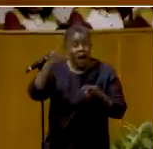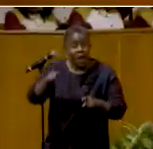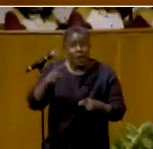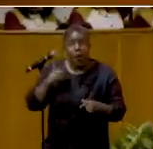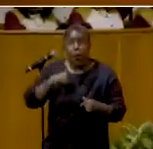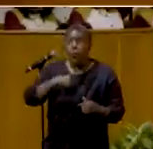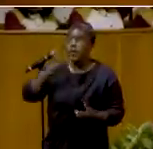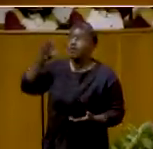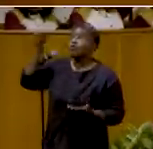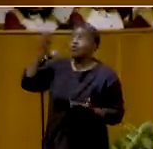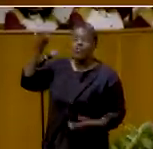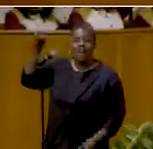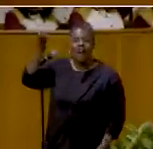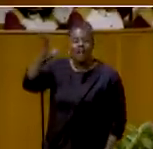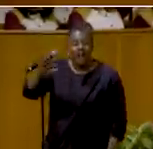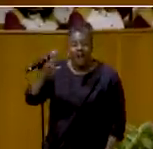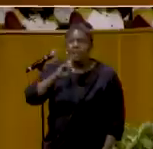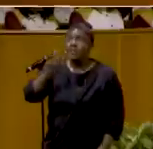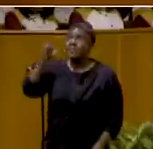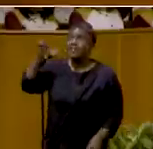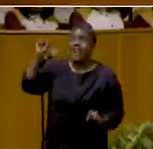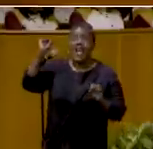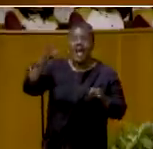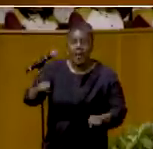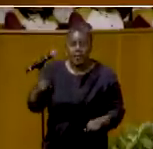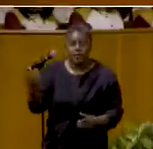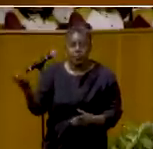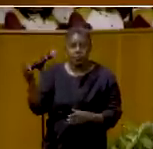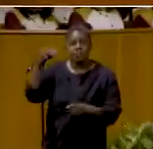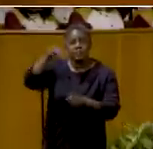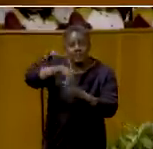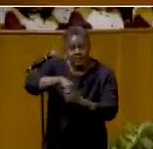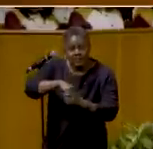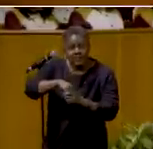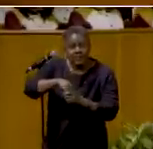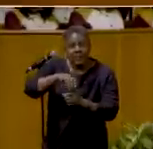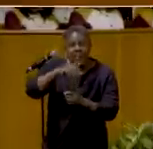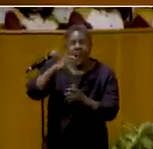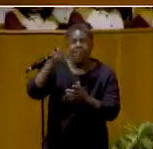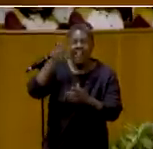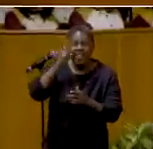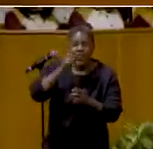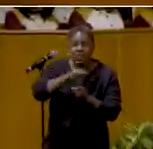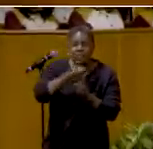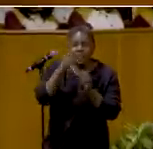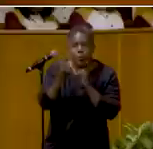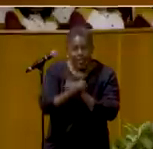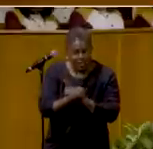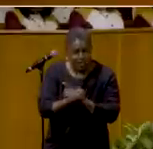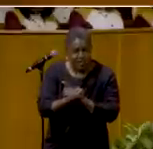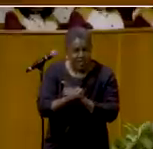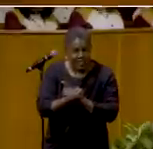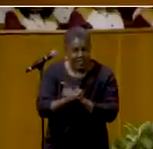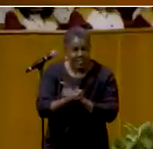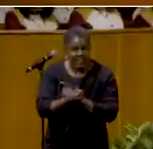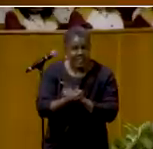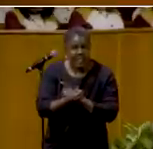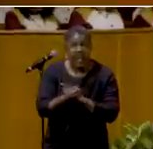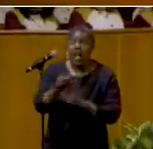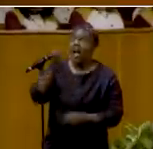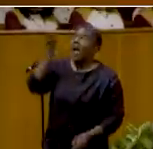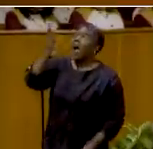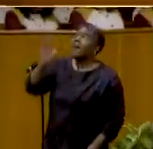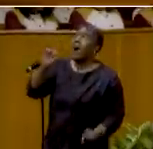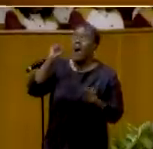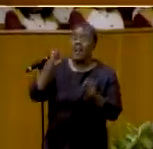serve a God who is able to step in the midst of the evil we experience, and God